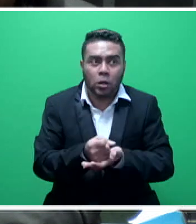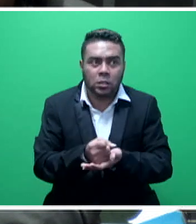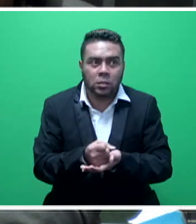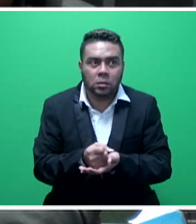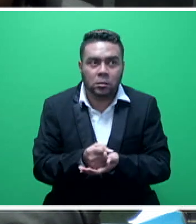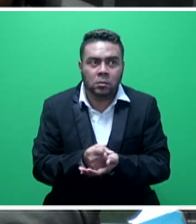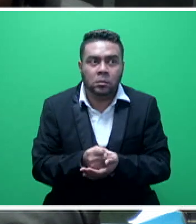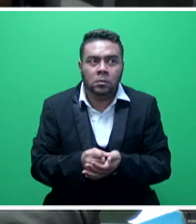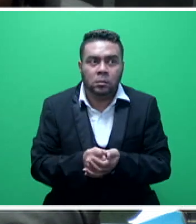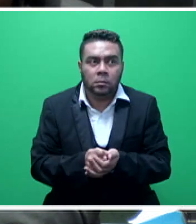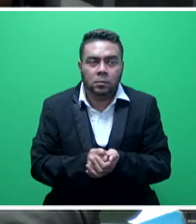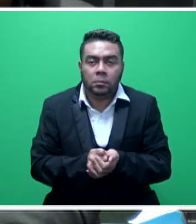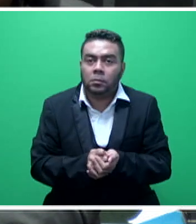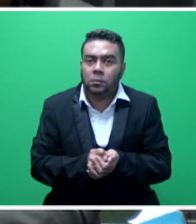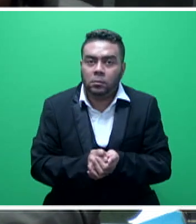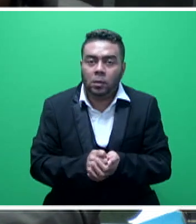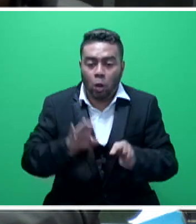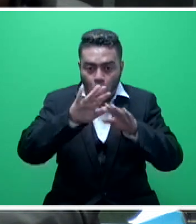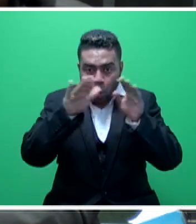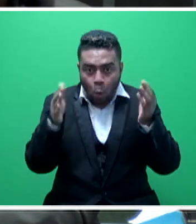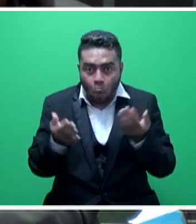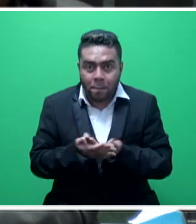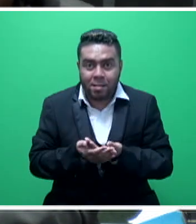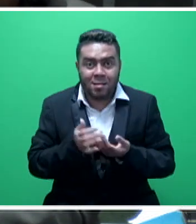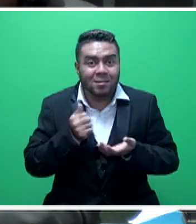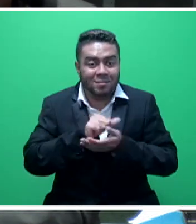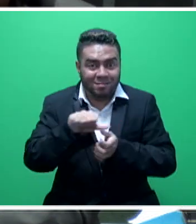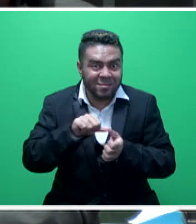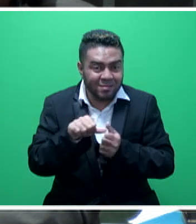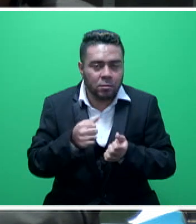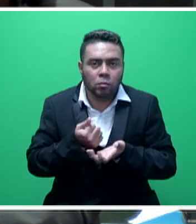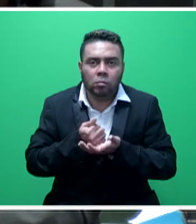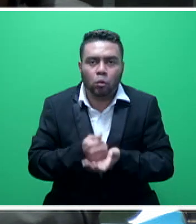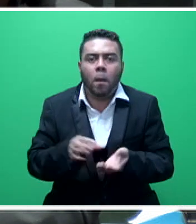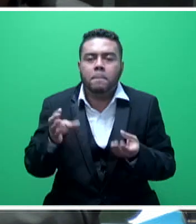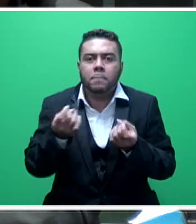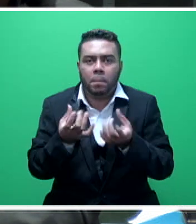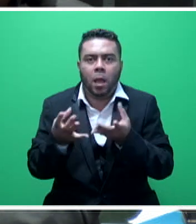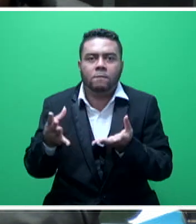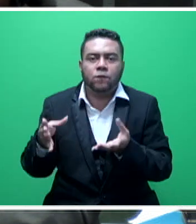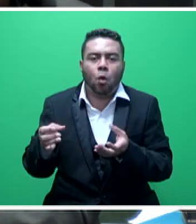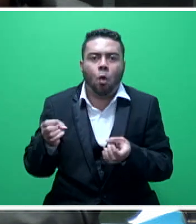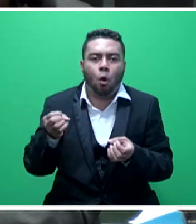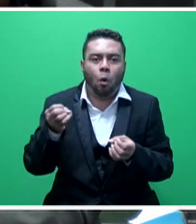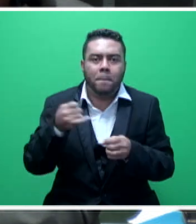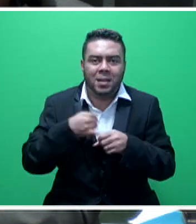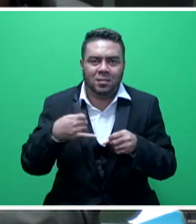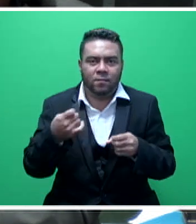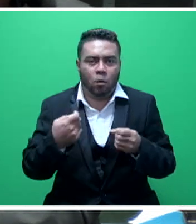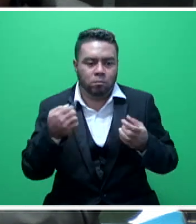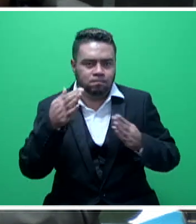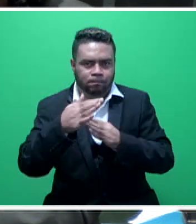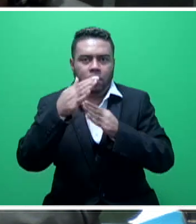to the Global Alliance Initiative for the immunization, for the vaccine for COVID-19. So you can